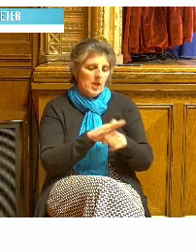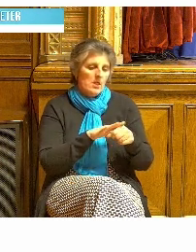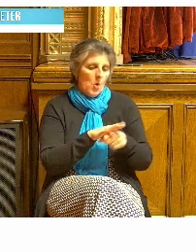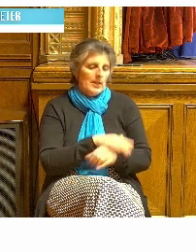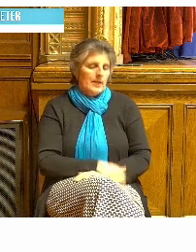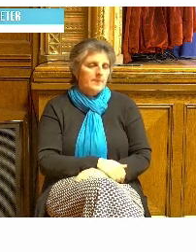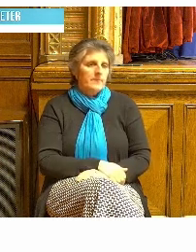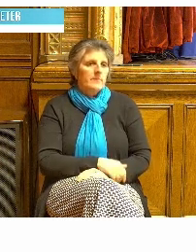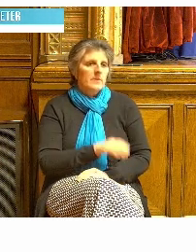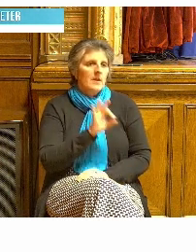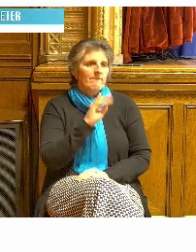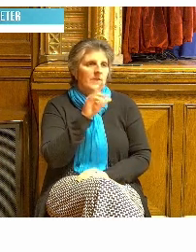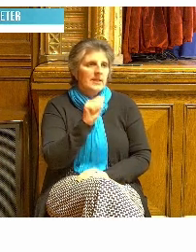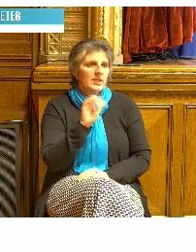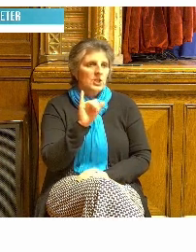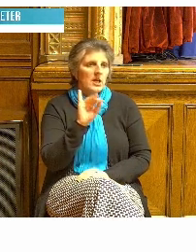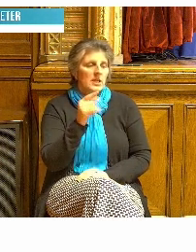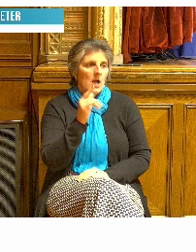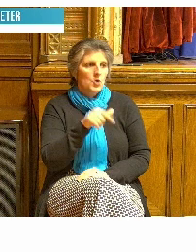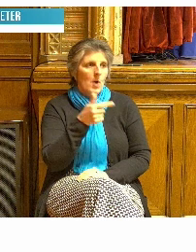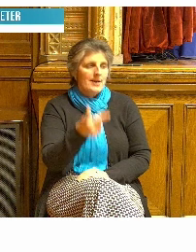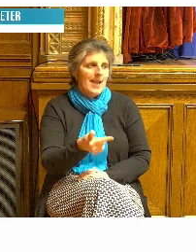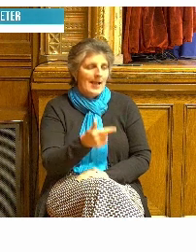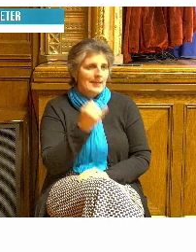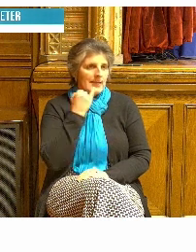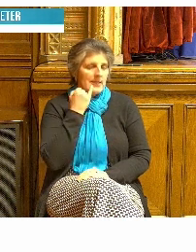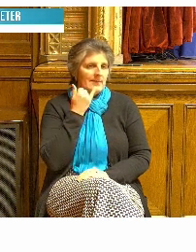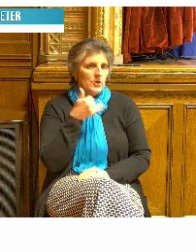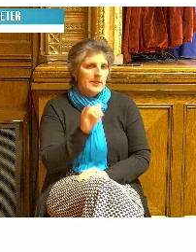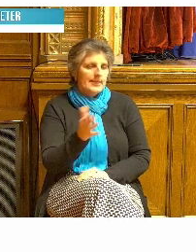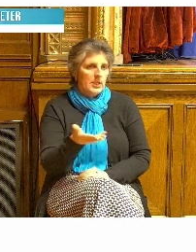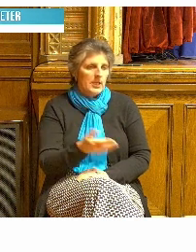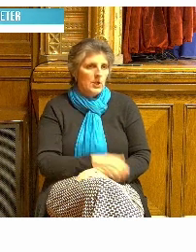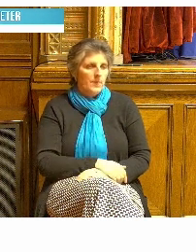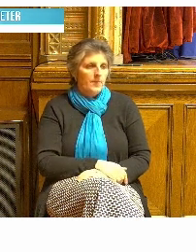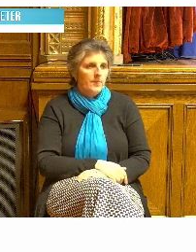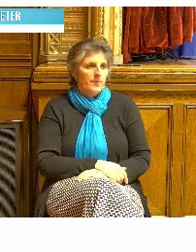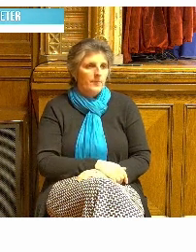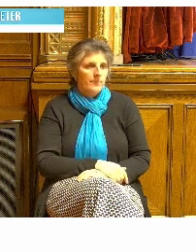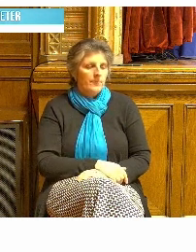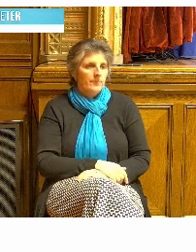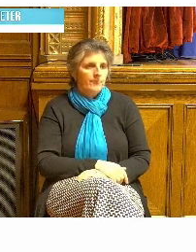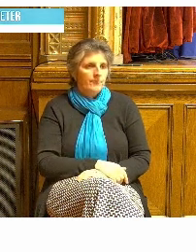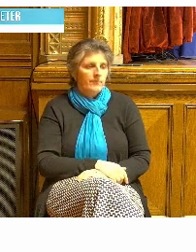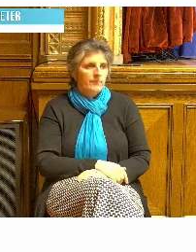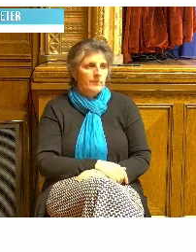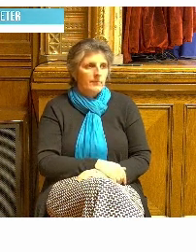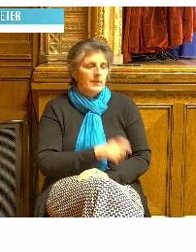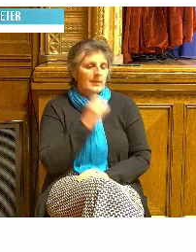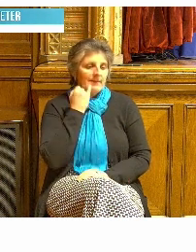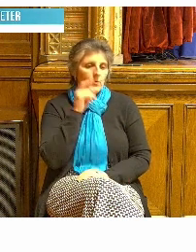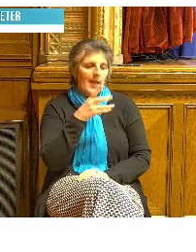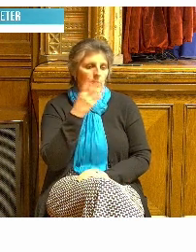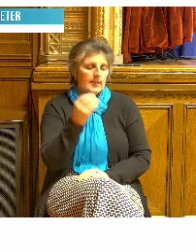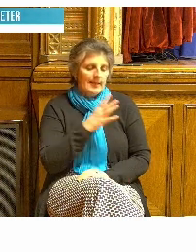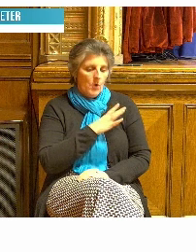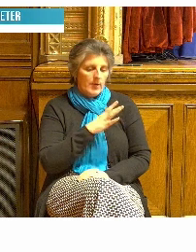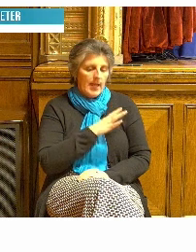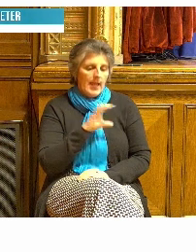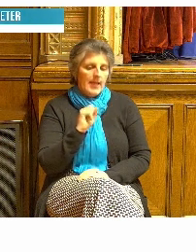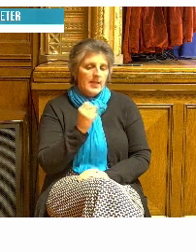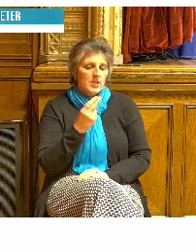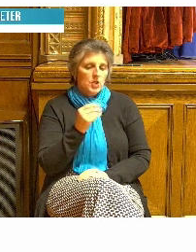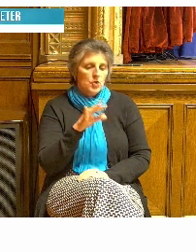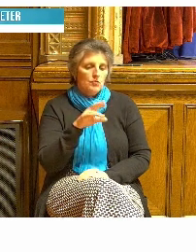locally. Felicia Young, you are next, if you're still here. If you had to leave, it's okay.